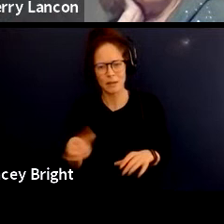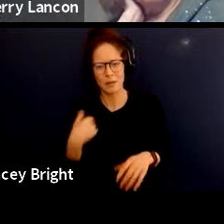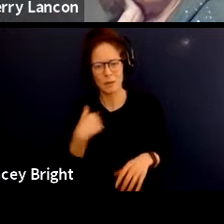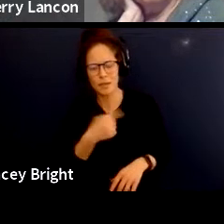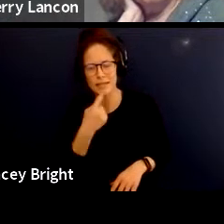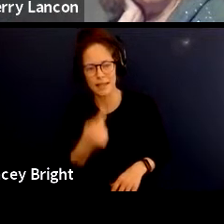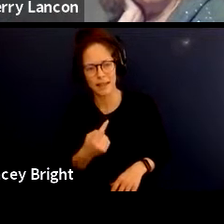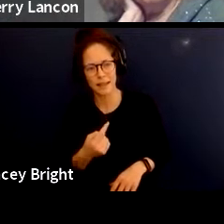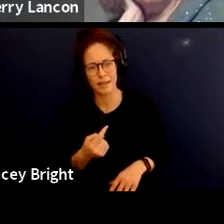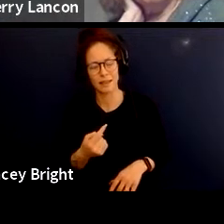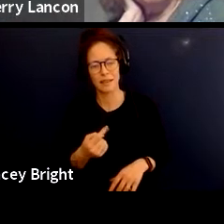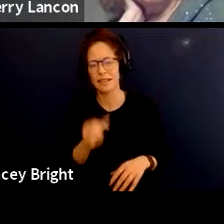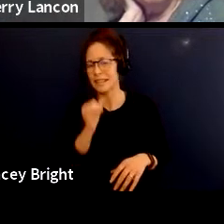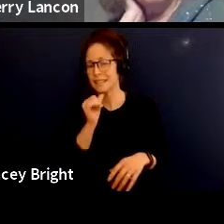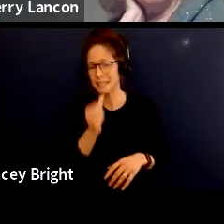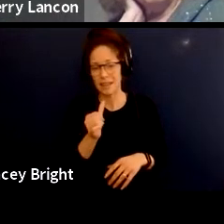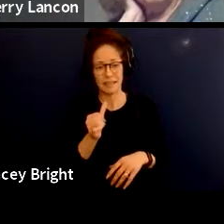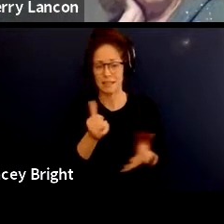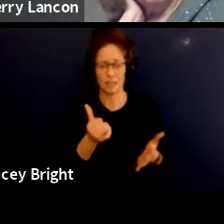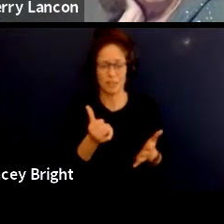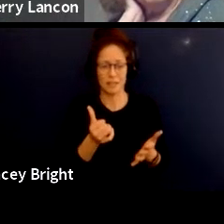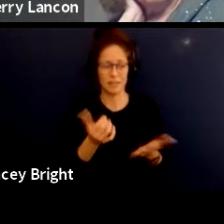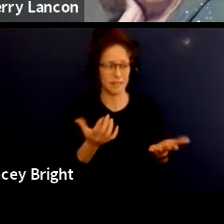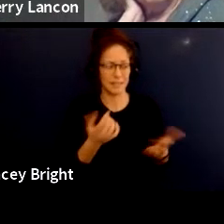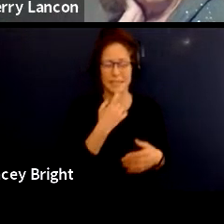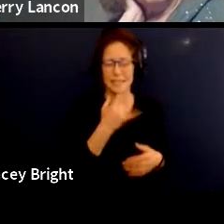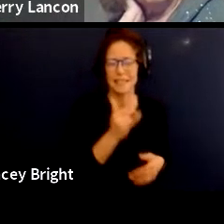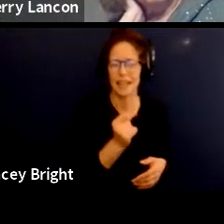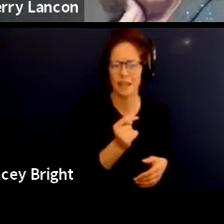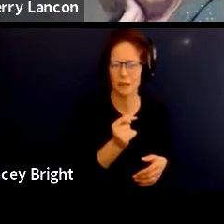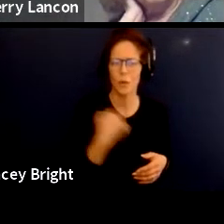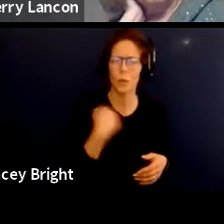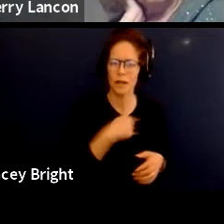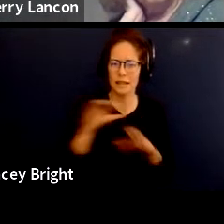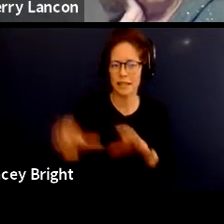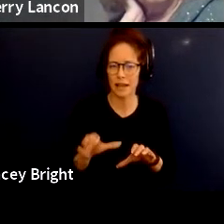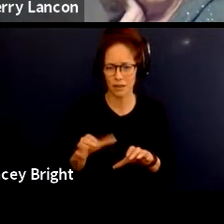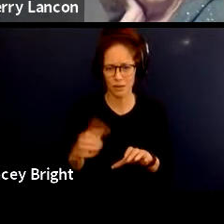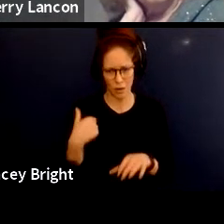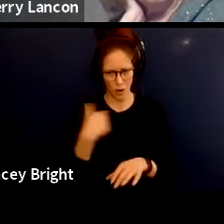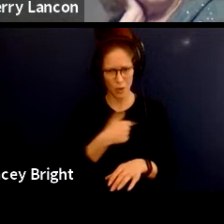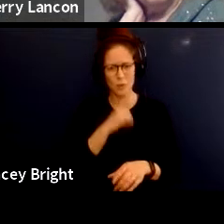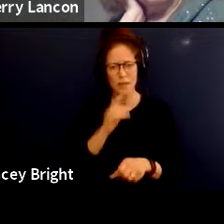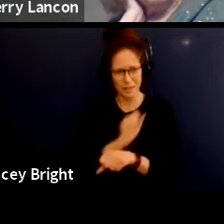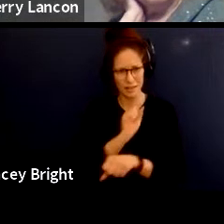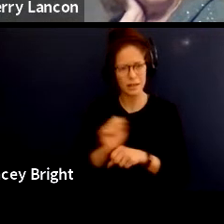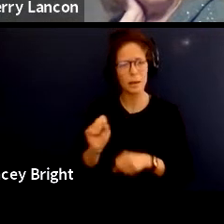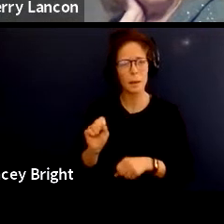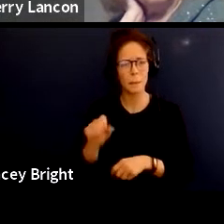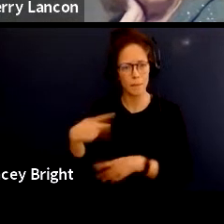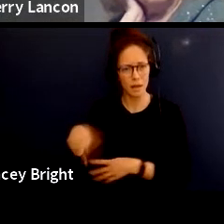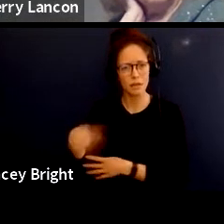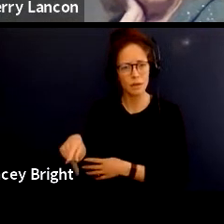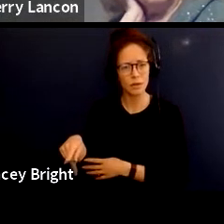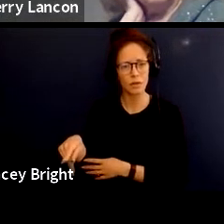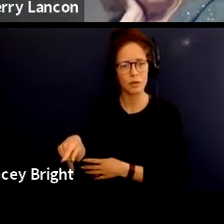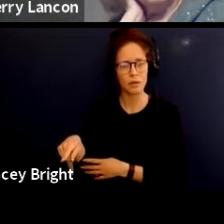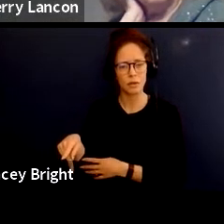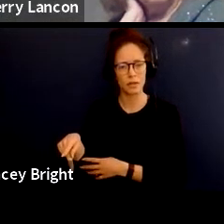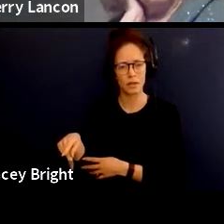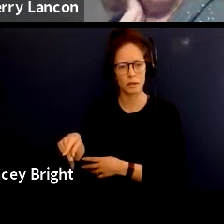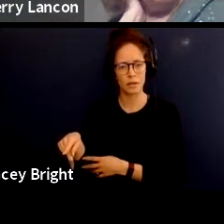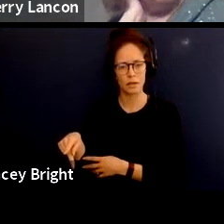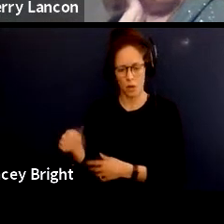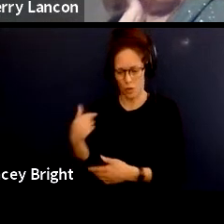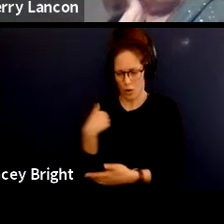it time to not just say and act? Are we really PASCO? Somos PASCO? Or are we